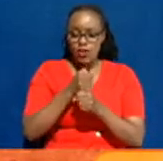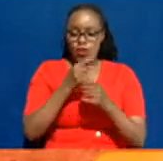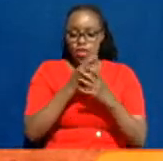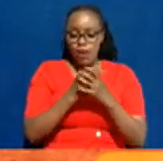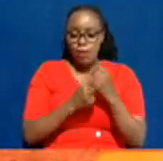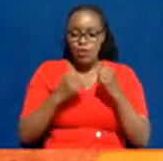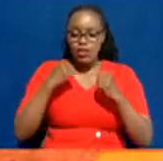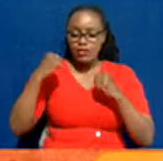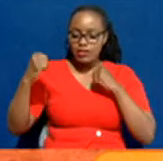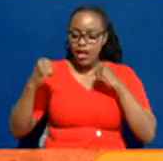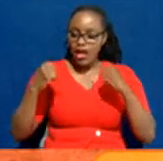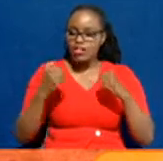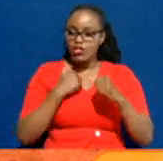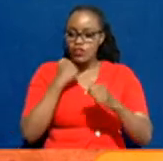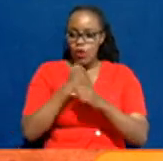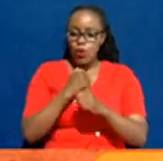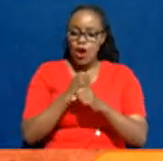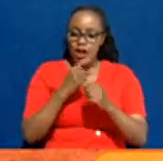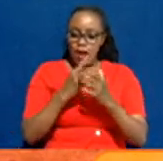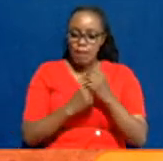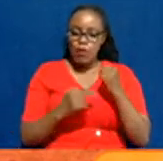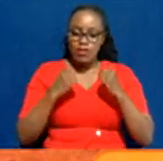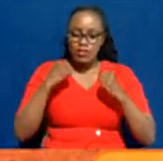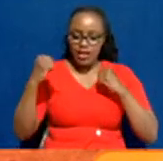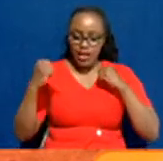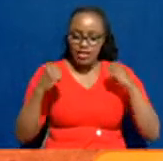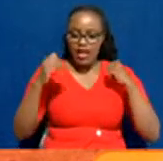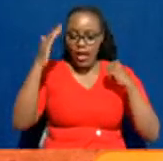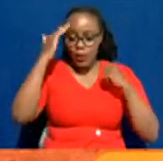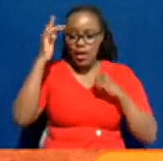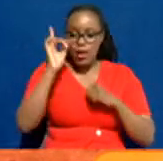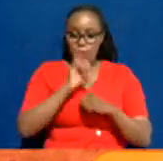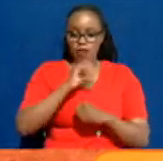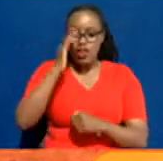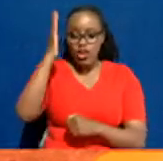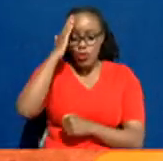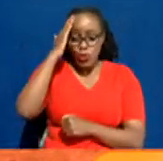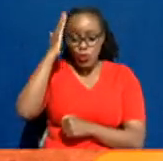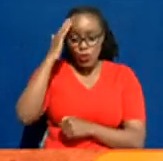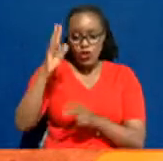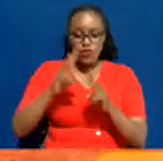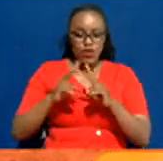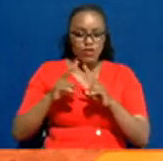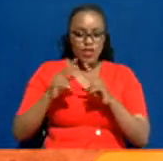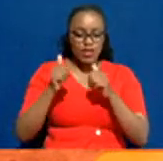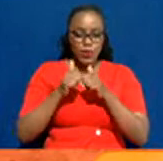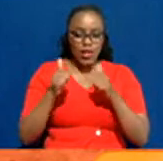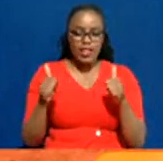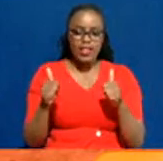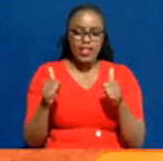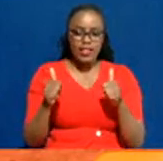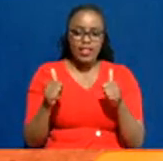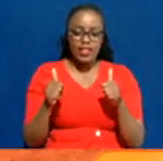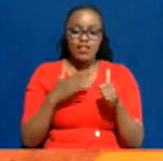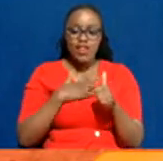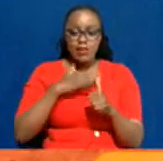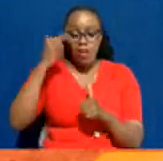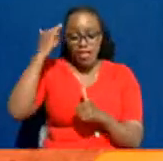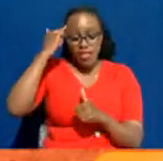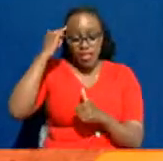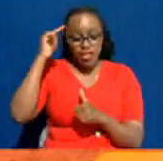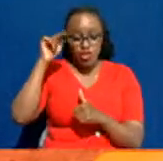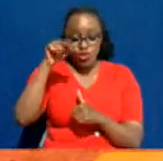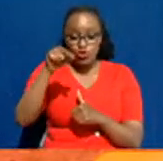sides of the aisle. Indeed. Okay, and I know that you know them very, very well. Absolutely. And I think you